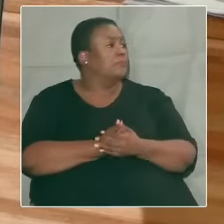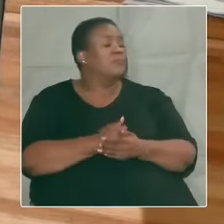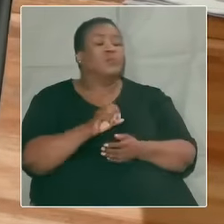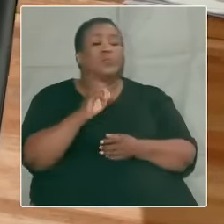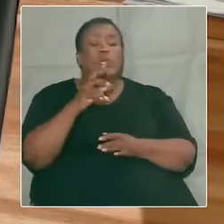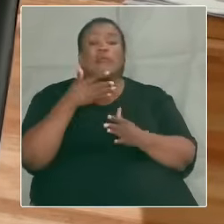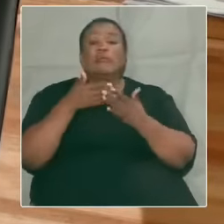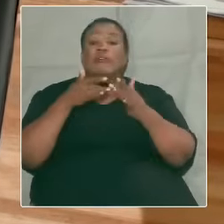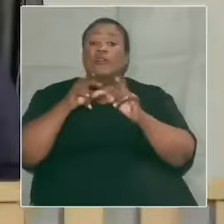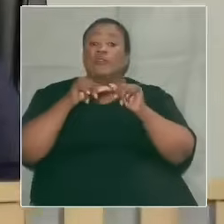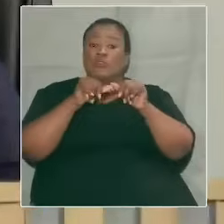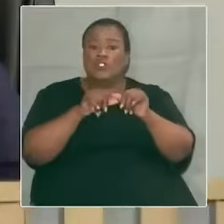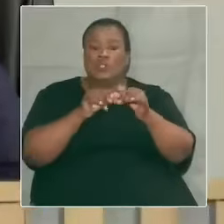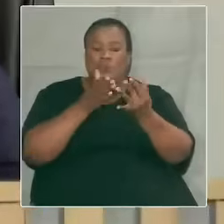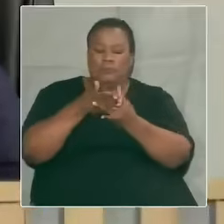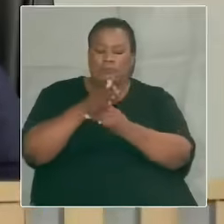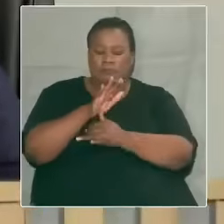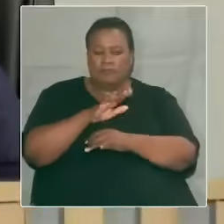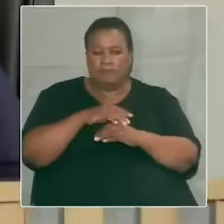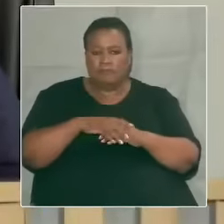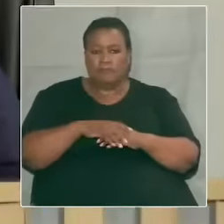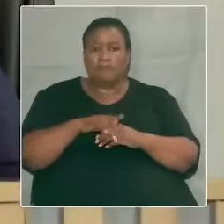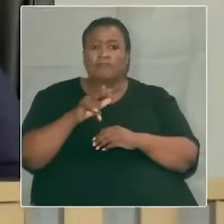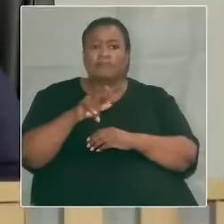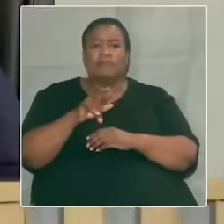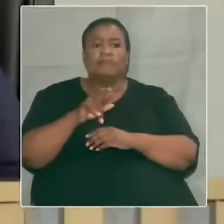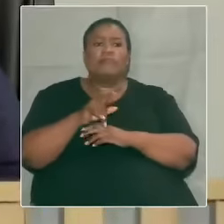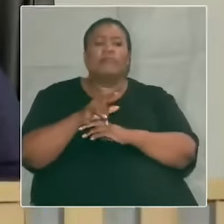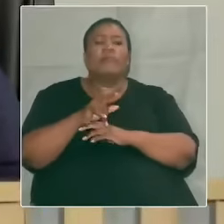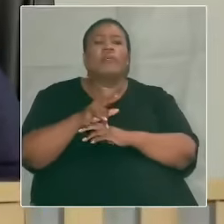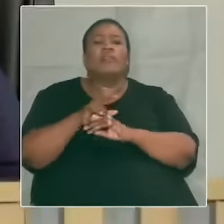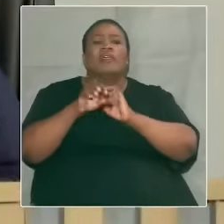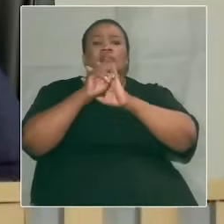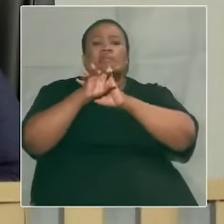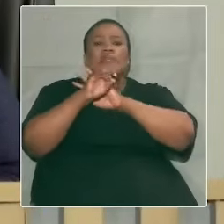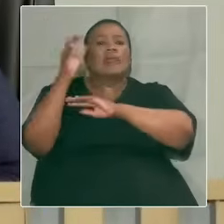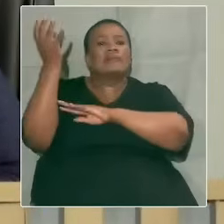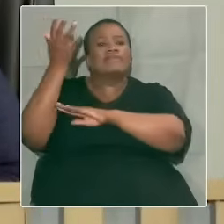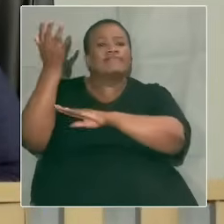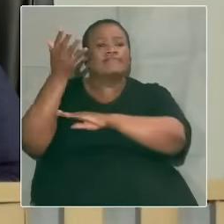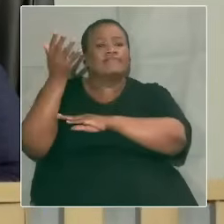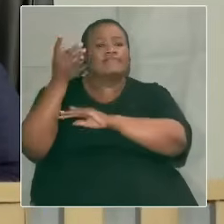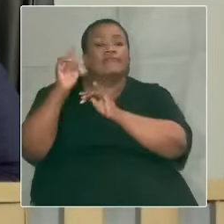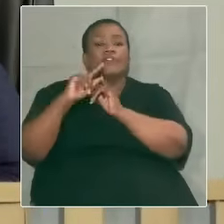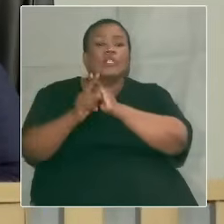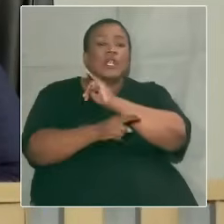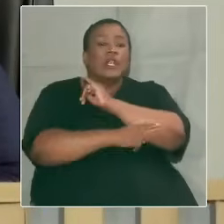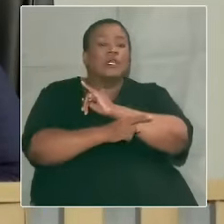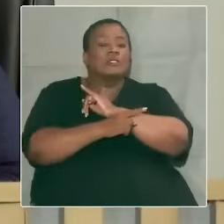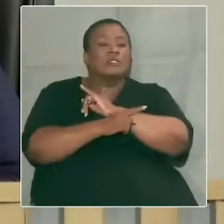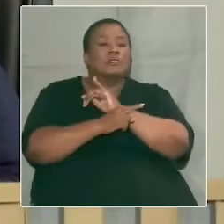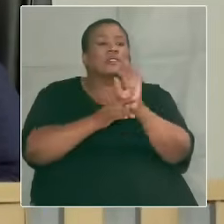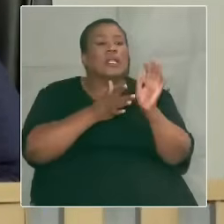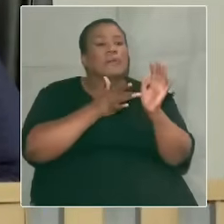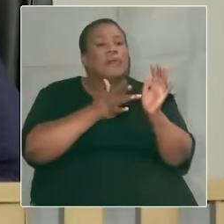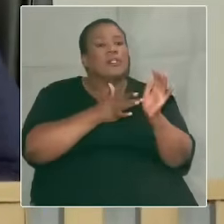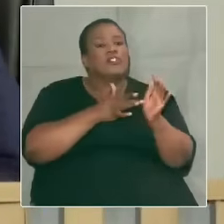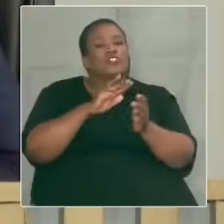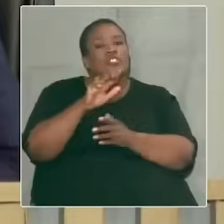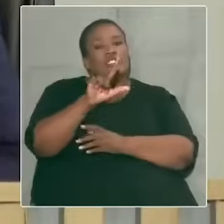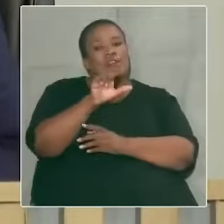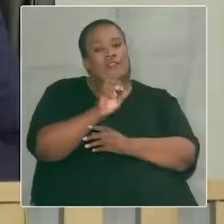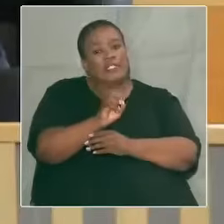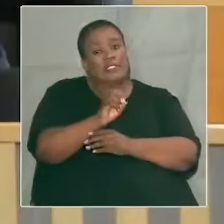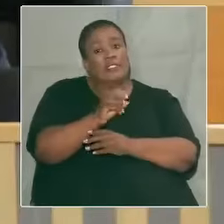proceed. Yes. In this media statement, General, in that last page, 370, there's now